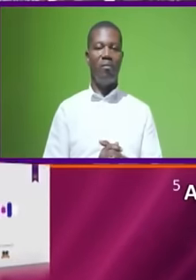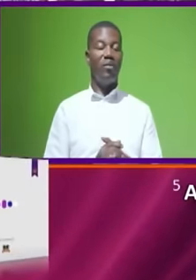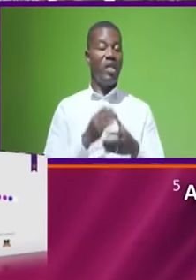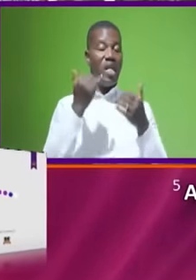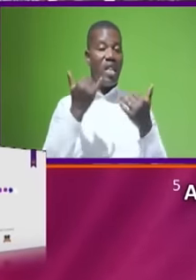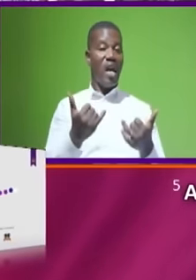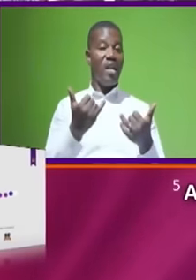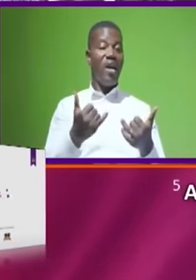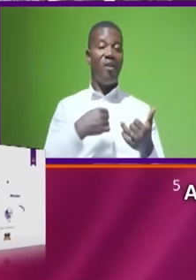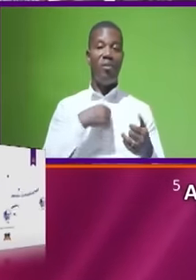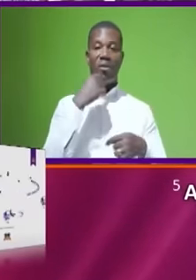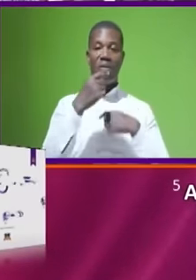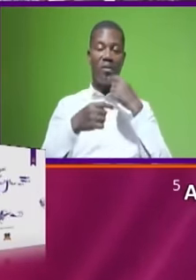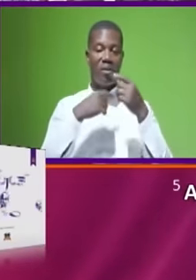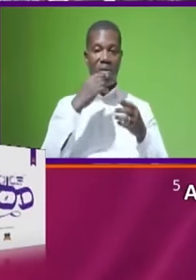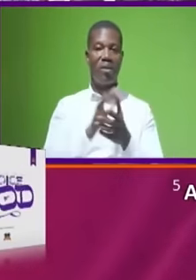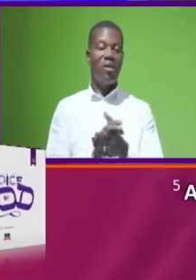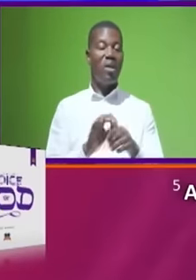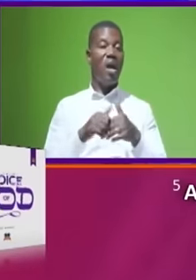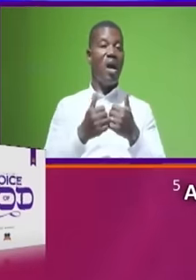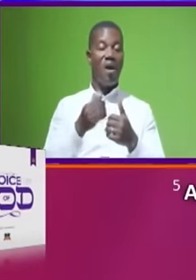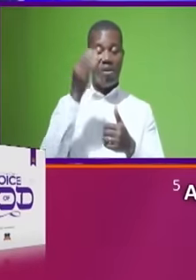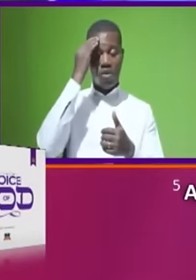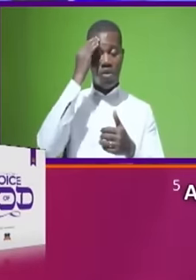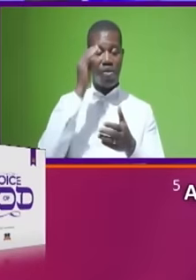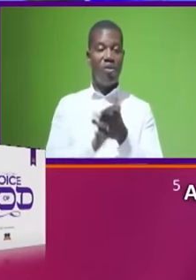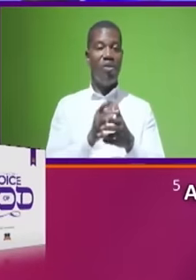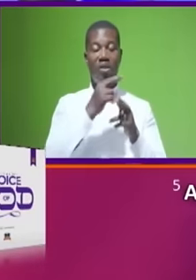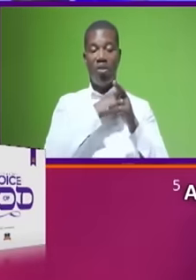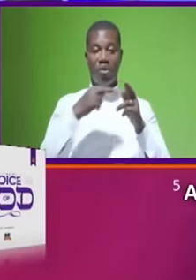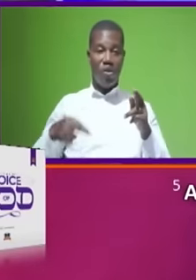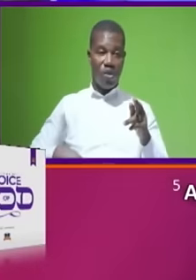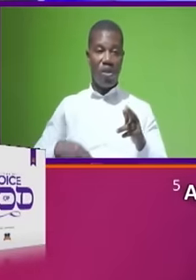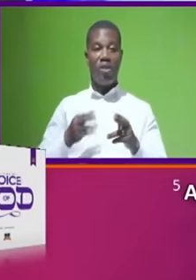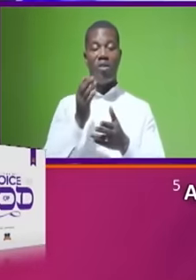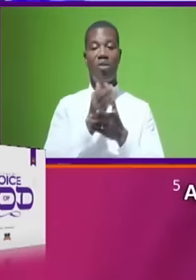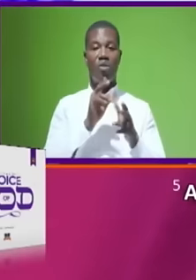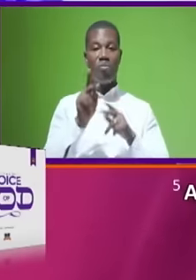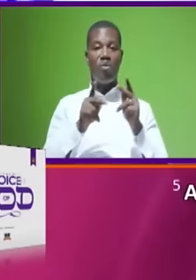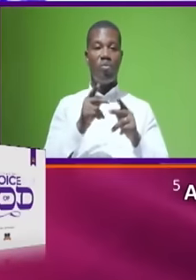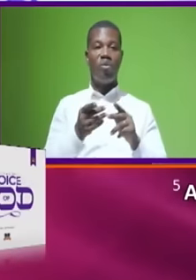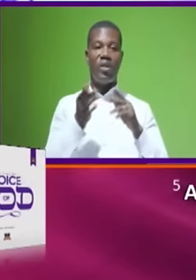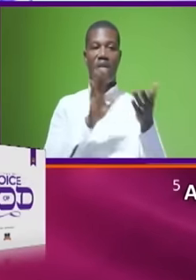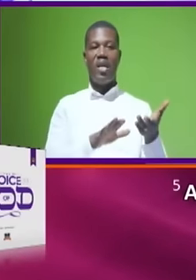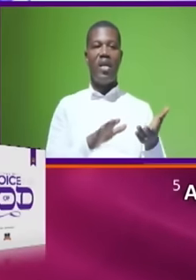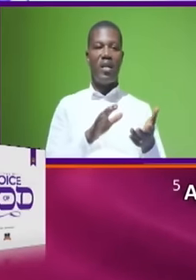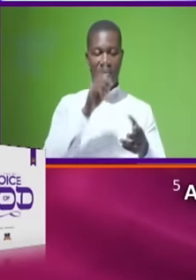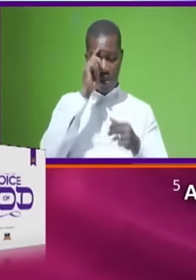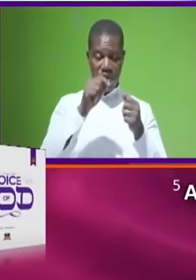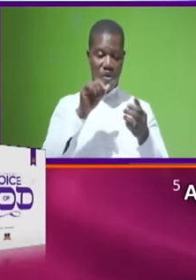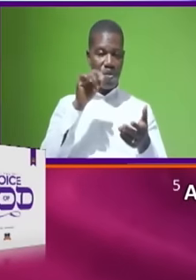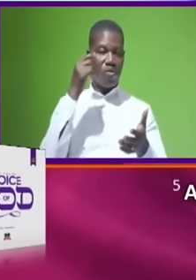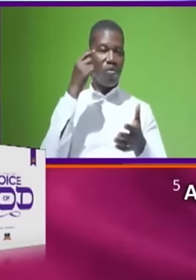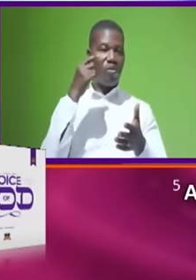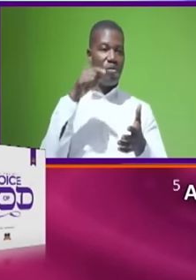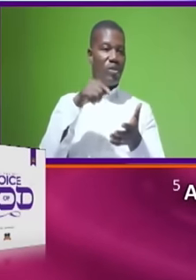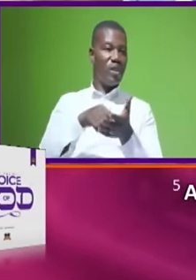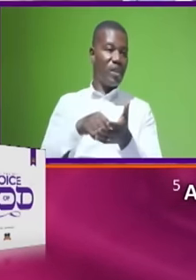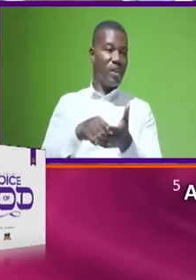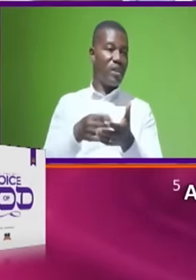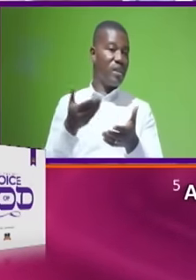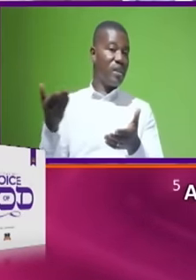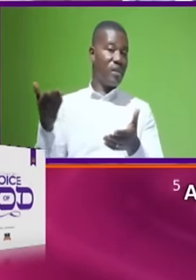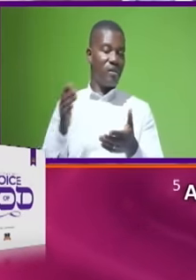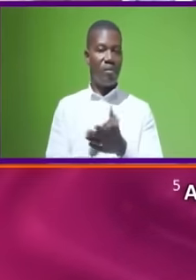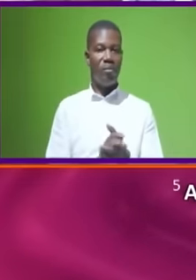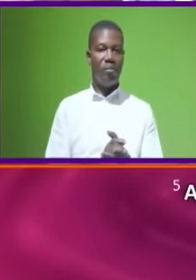a manu dem. Ye be dia hu se Philadelphia fo bi kura wu e firi wei. So now as I am talking to you, how can